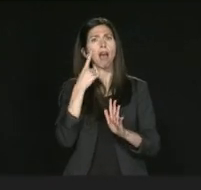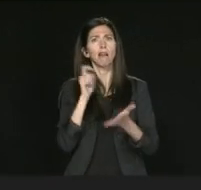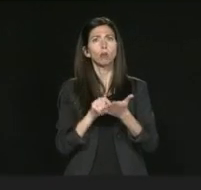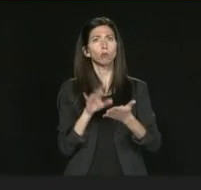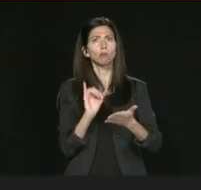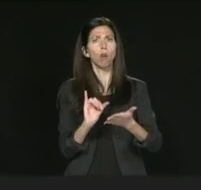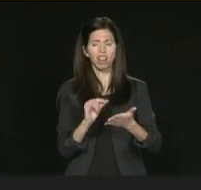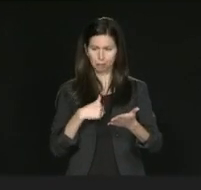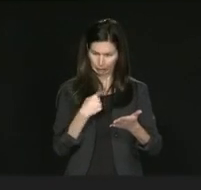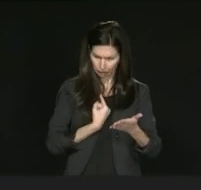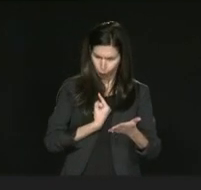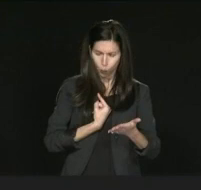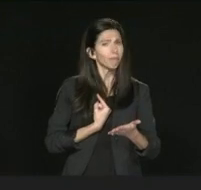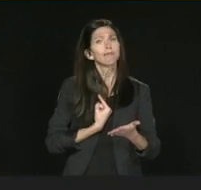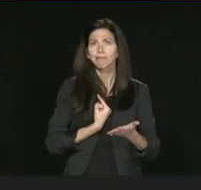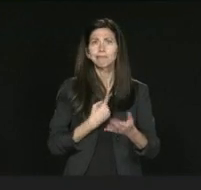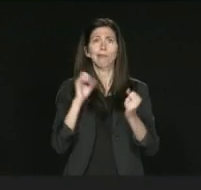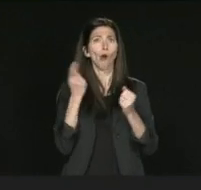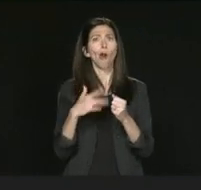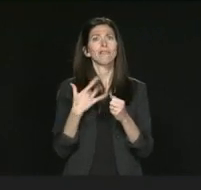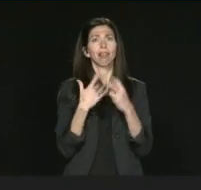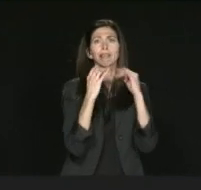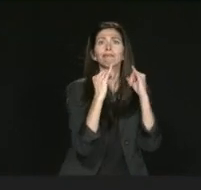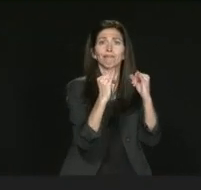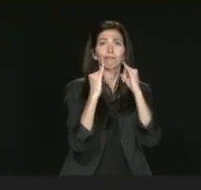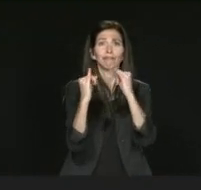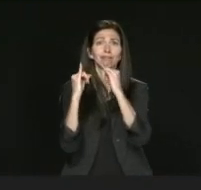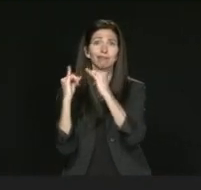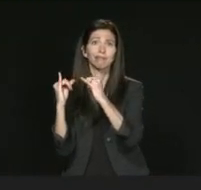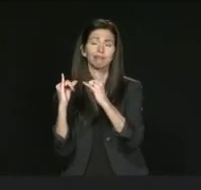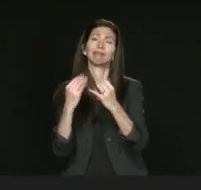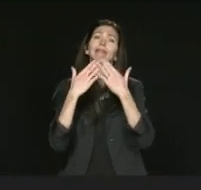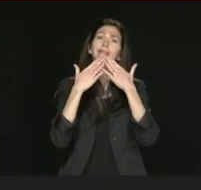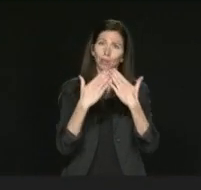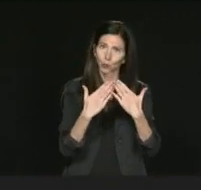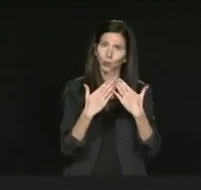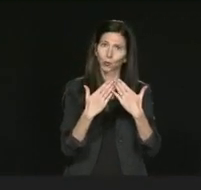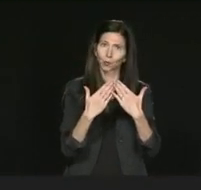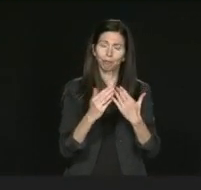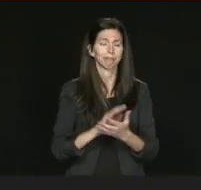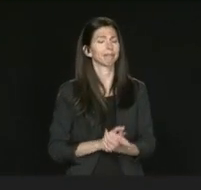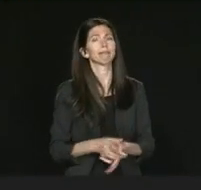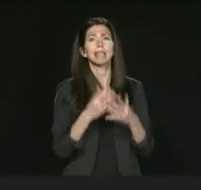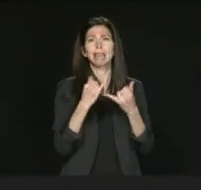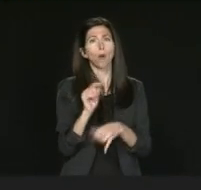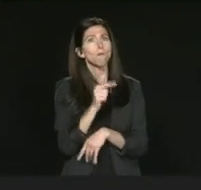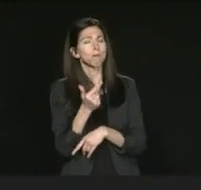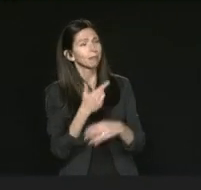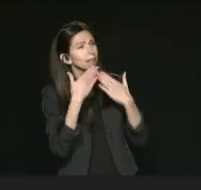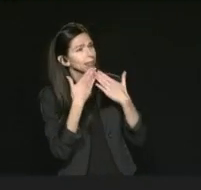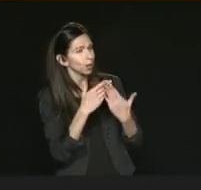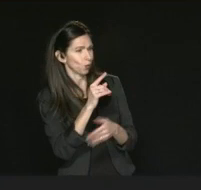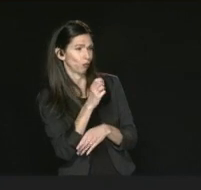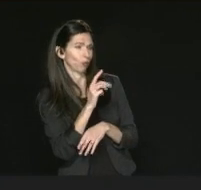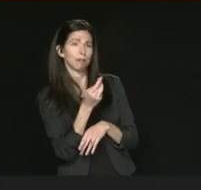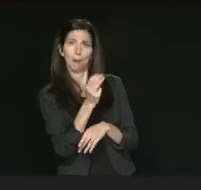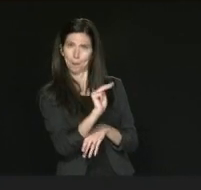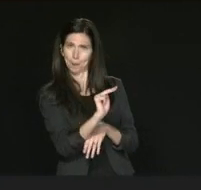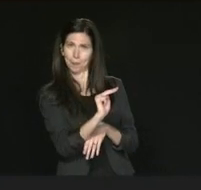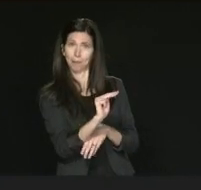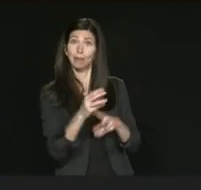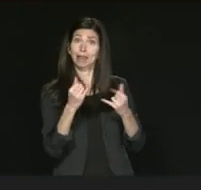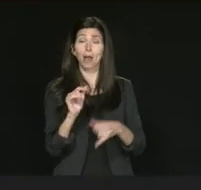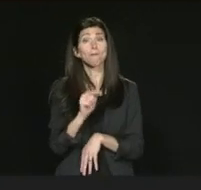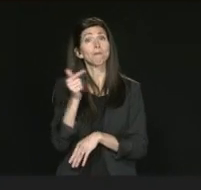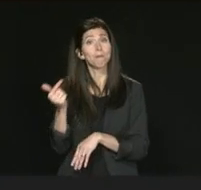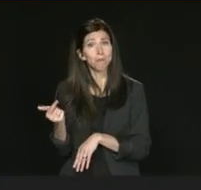Thank you, Dr. Tam. Dr. Nu? Merci. Bon après-midi. Thank you. Good afternoon. As